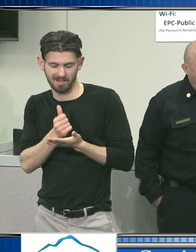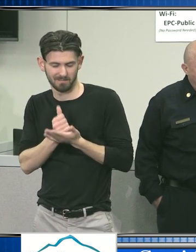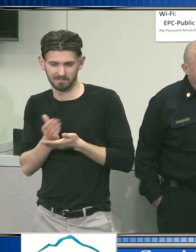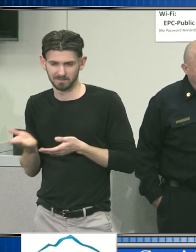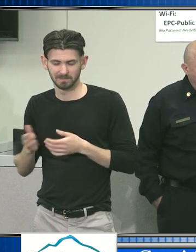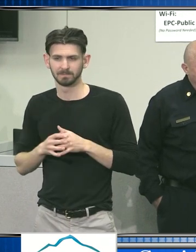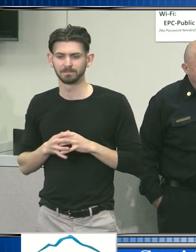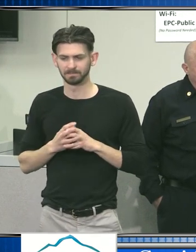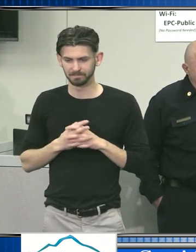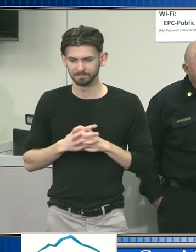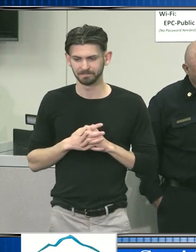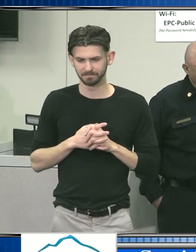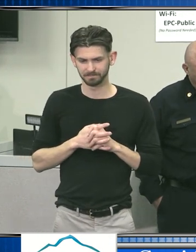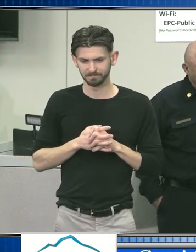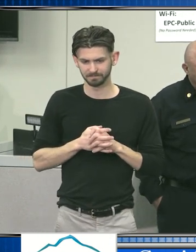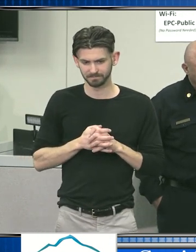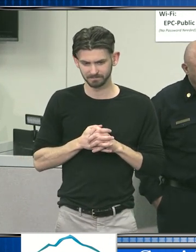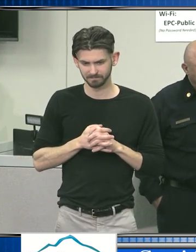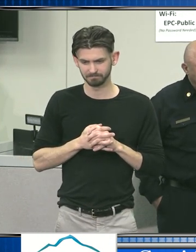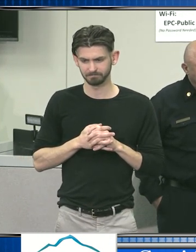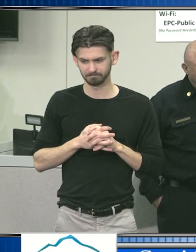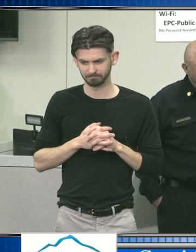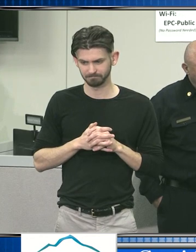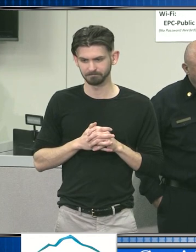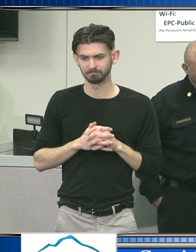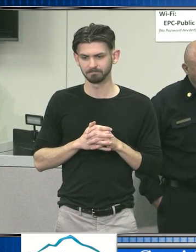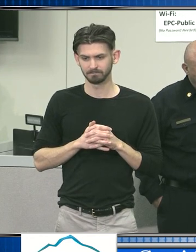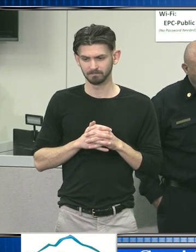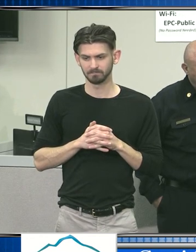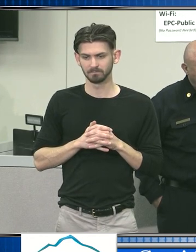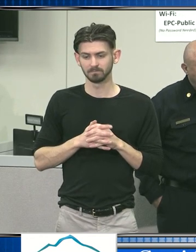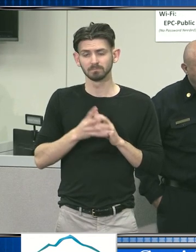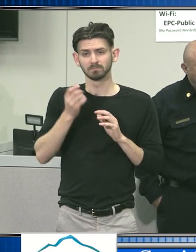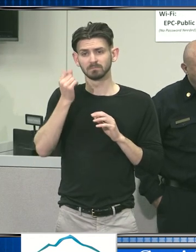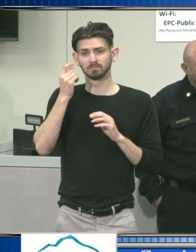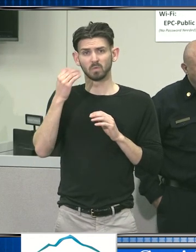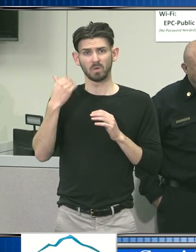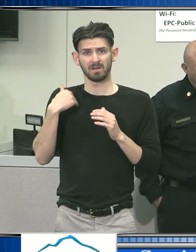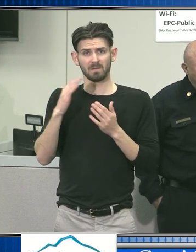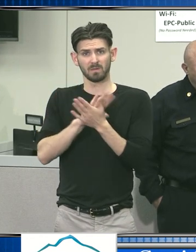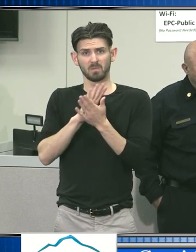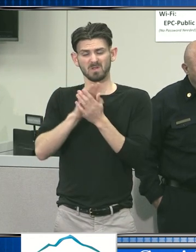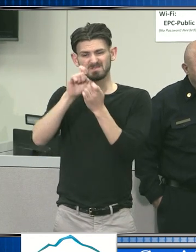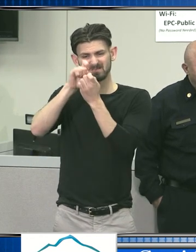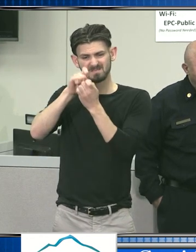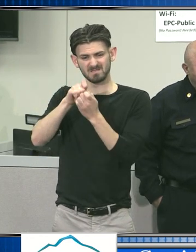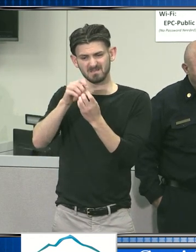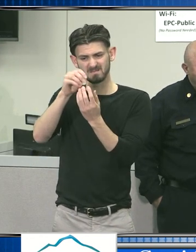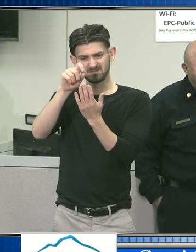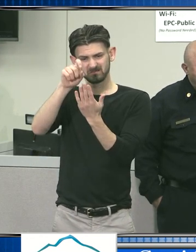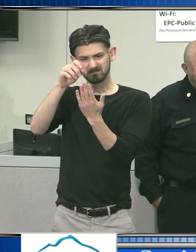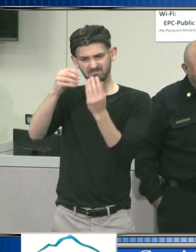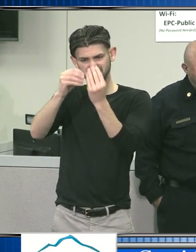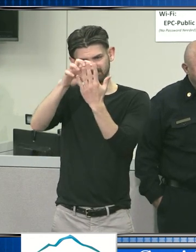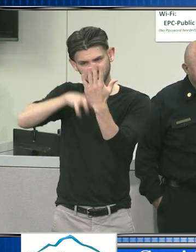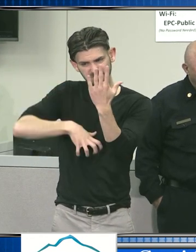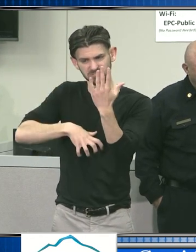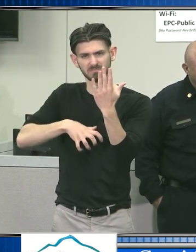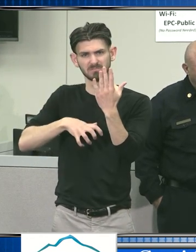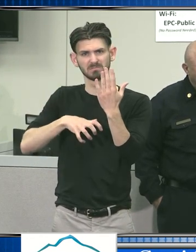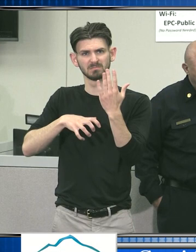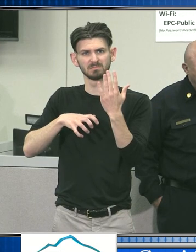leave paperwork and a detailed set of information about how patients can seek outpatient care, non-emergent testing or treatment.